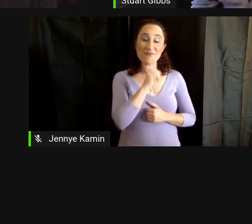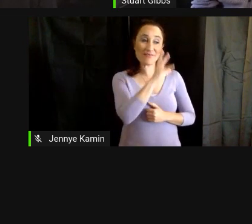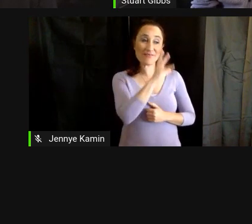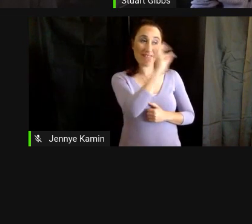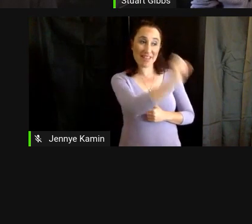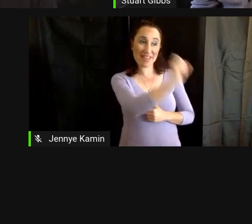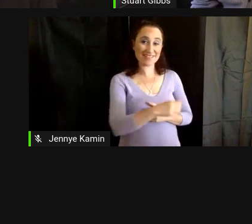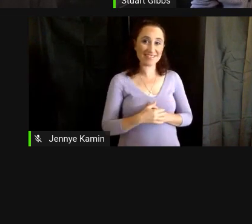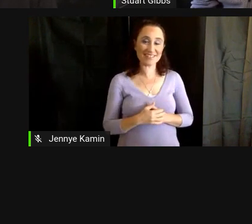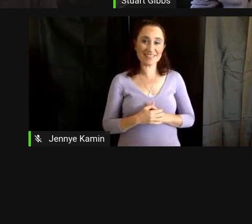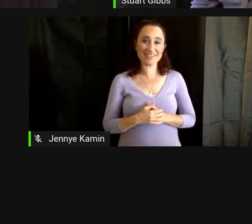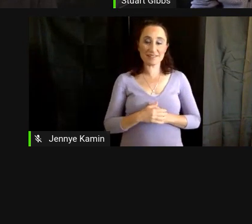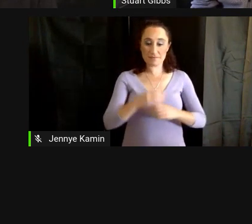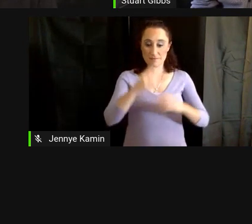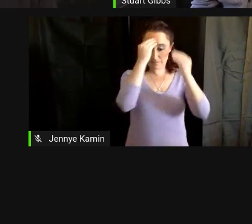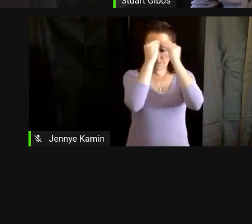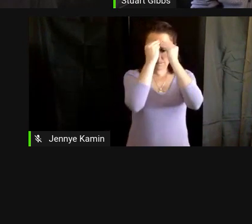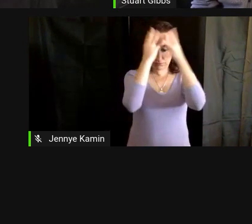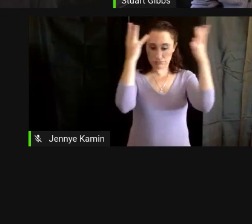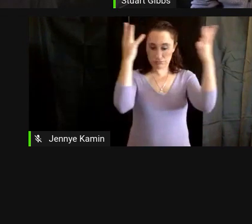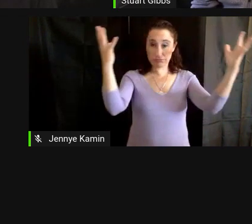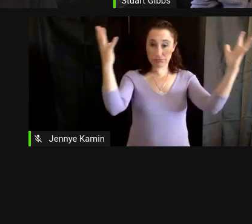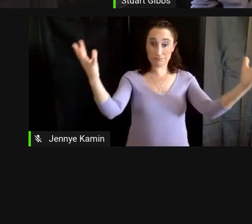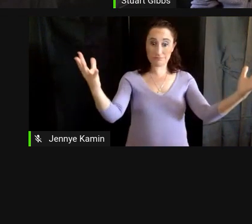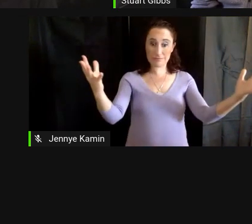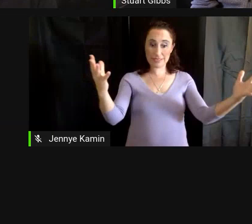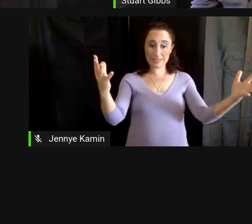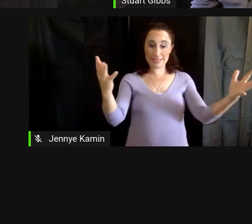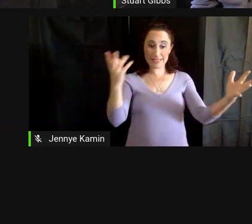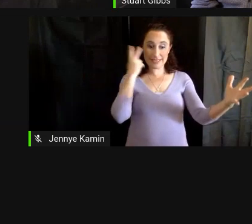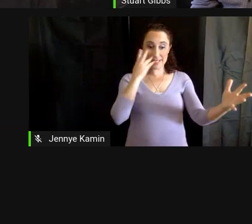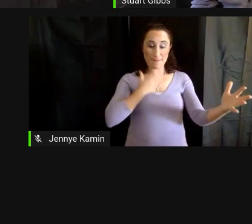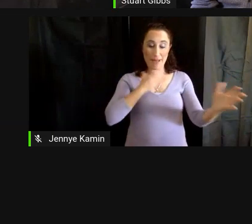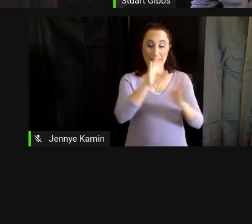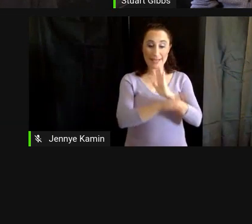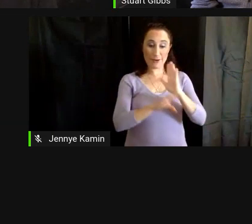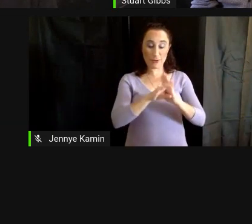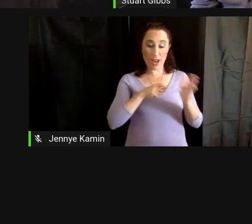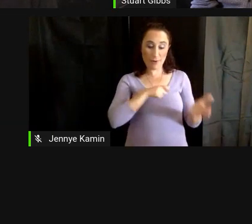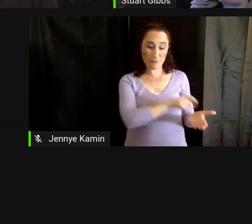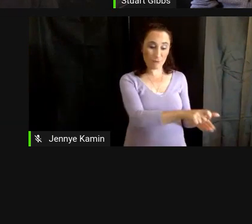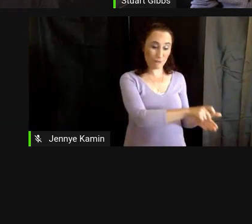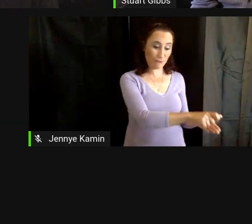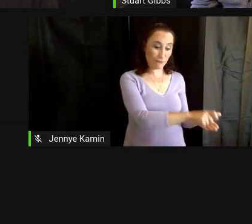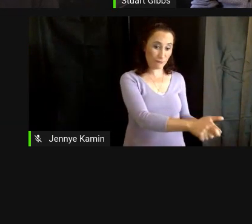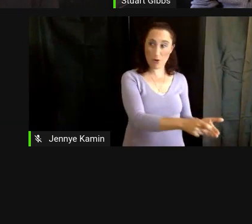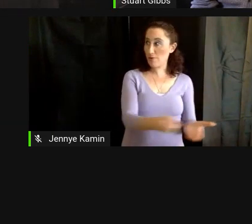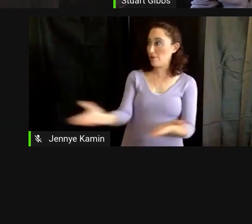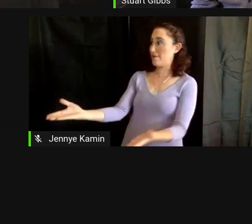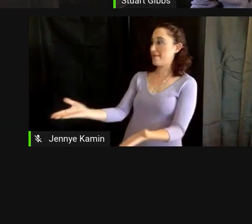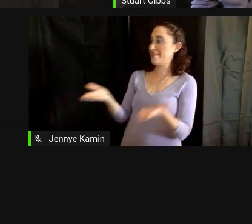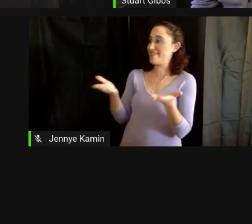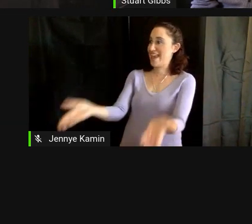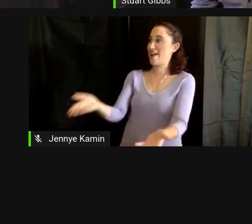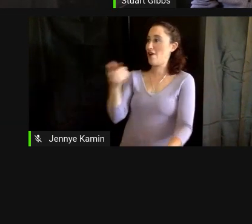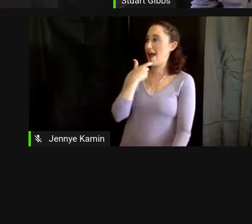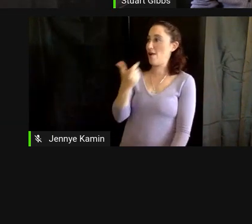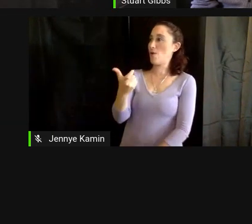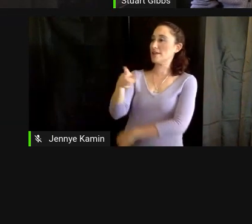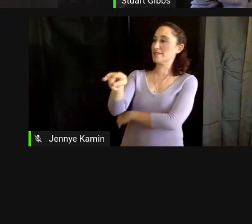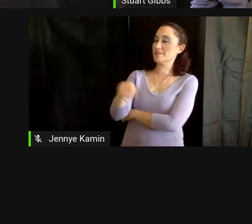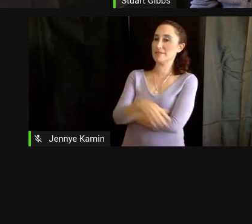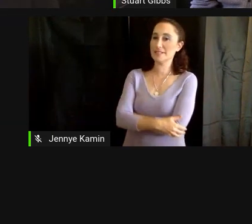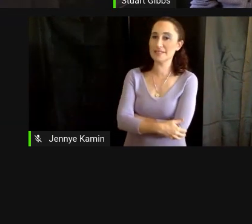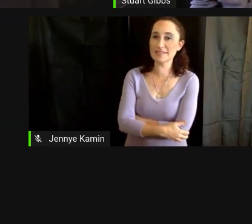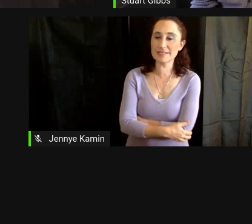and mind-blowing to actually see characters that you've created be alive in front of you. It's really